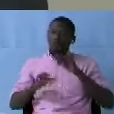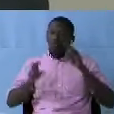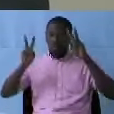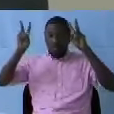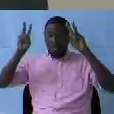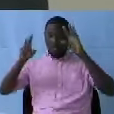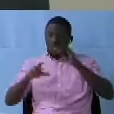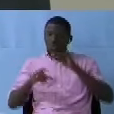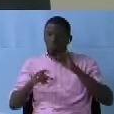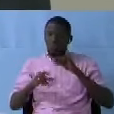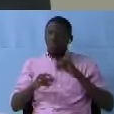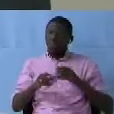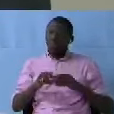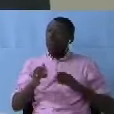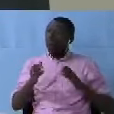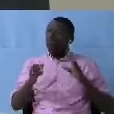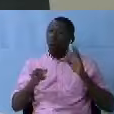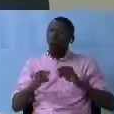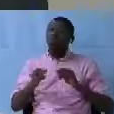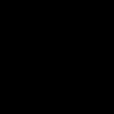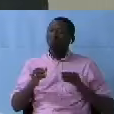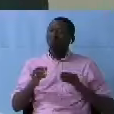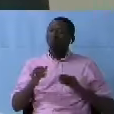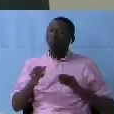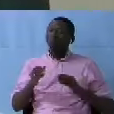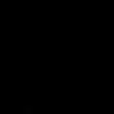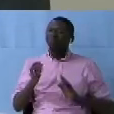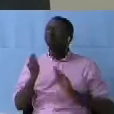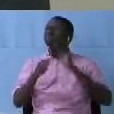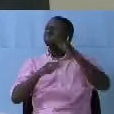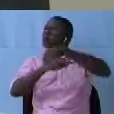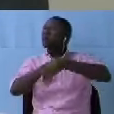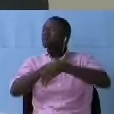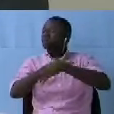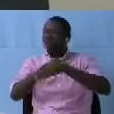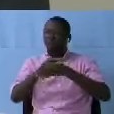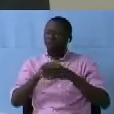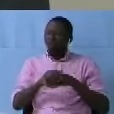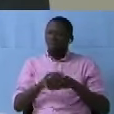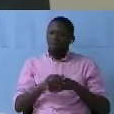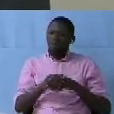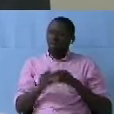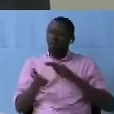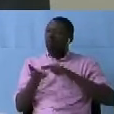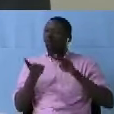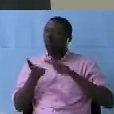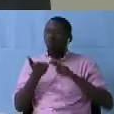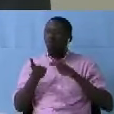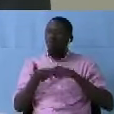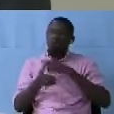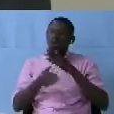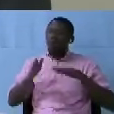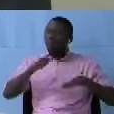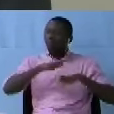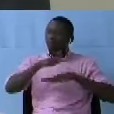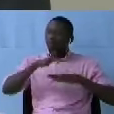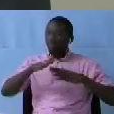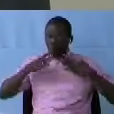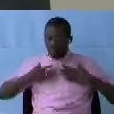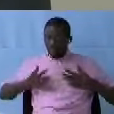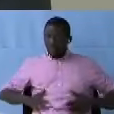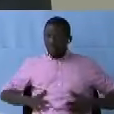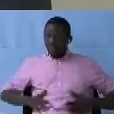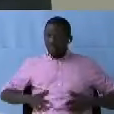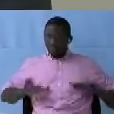the normal or basic physical examination of the woman